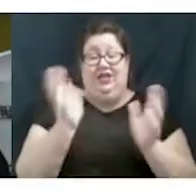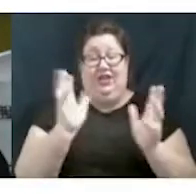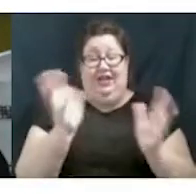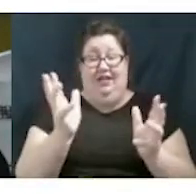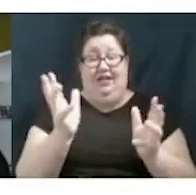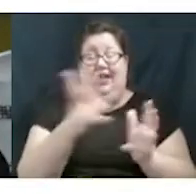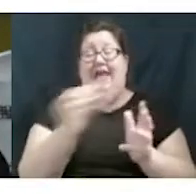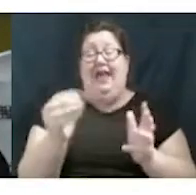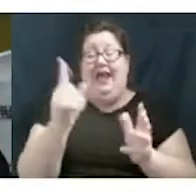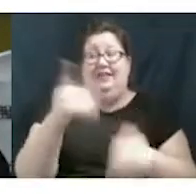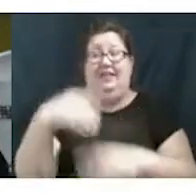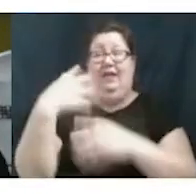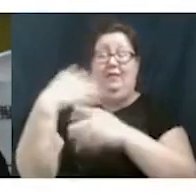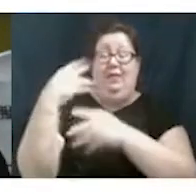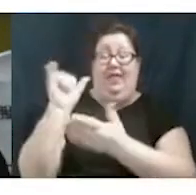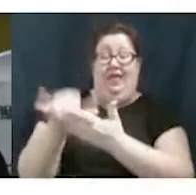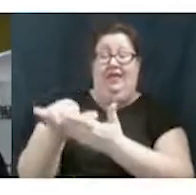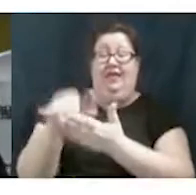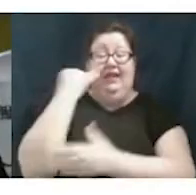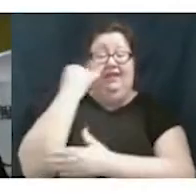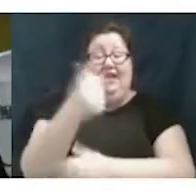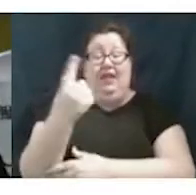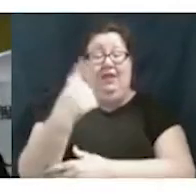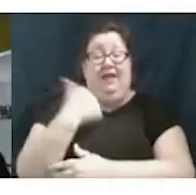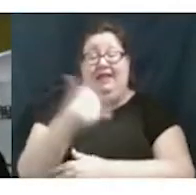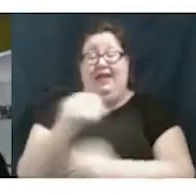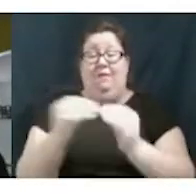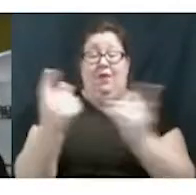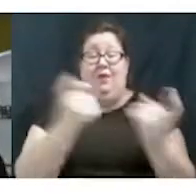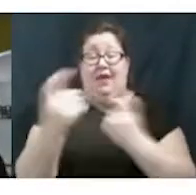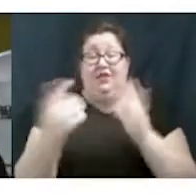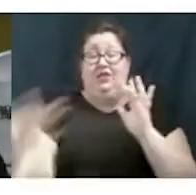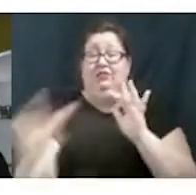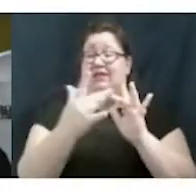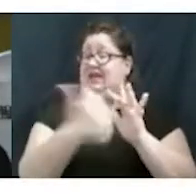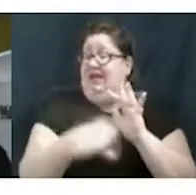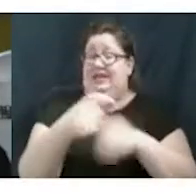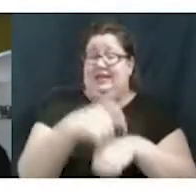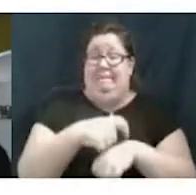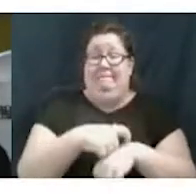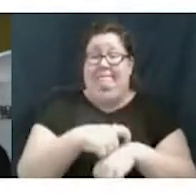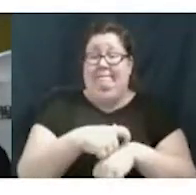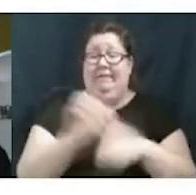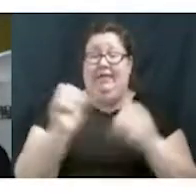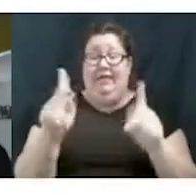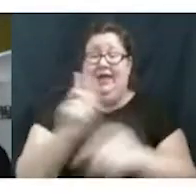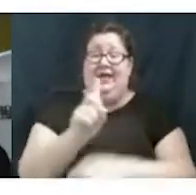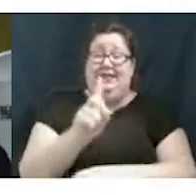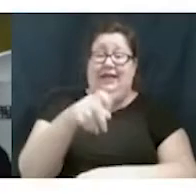be uploaded. If anyone has any additional questions, reach out at any time, right?